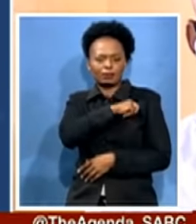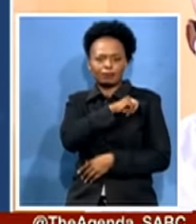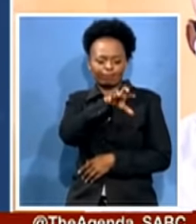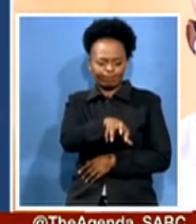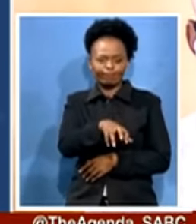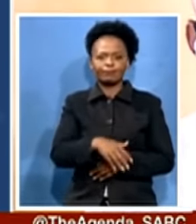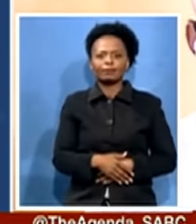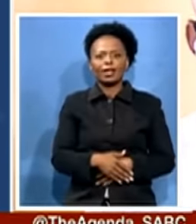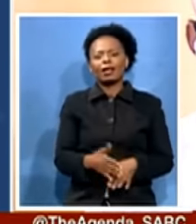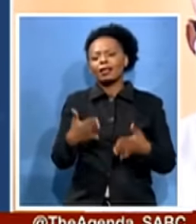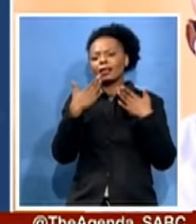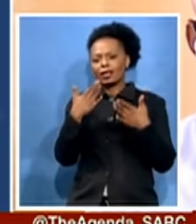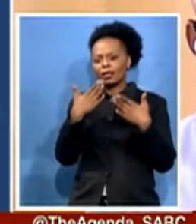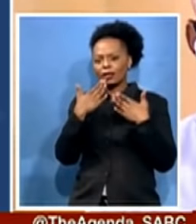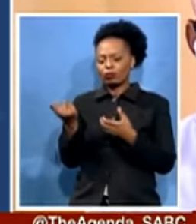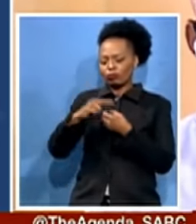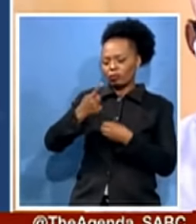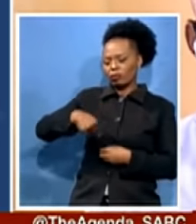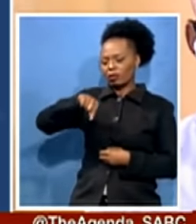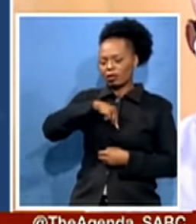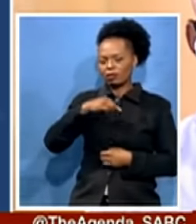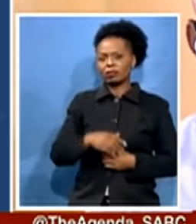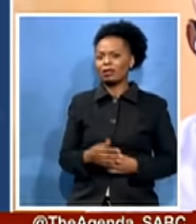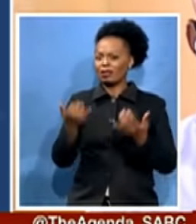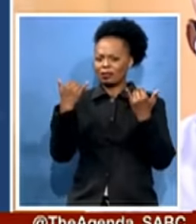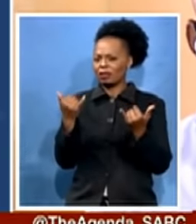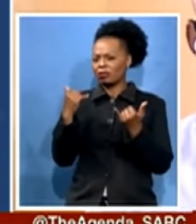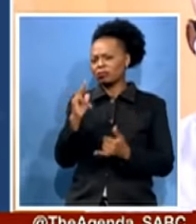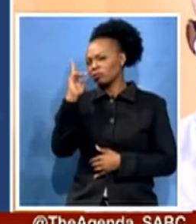learning about Lindani Myeni?